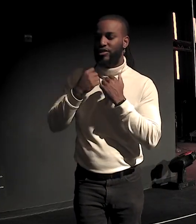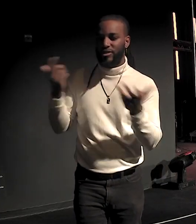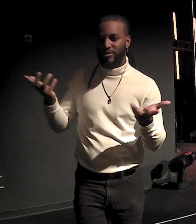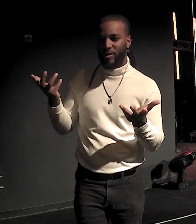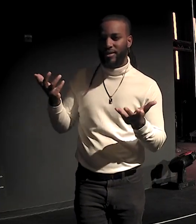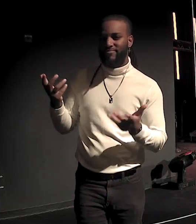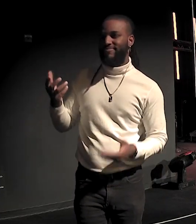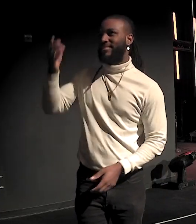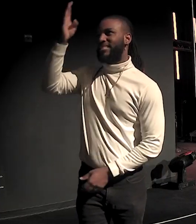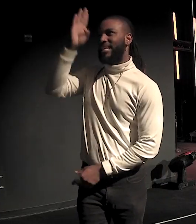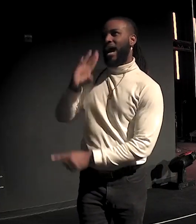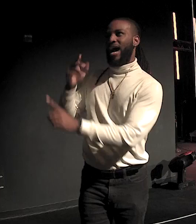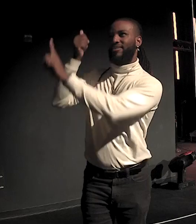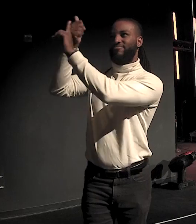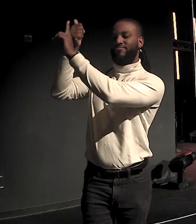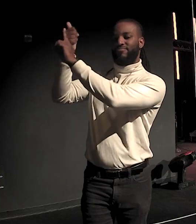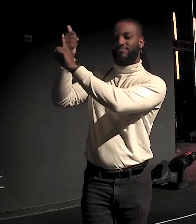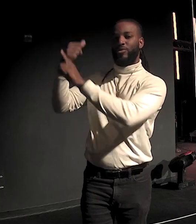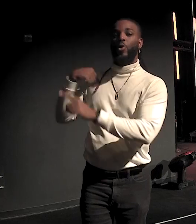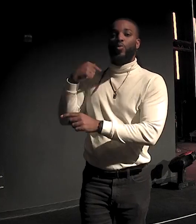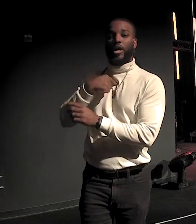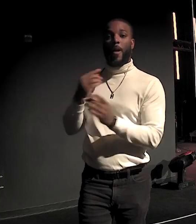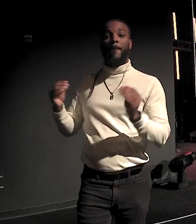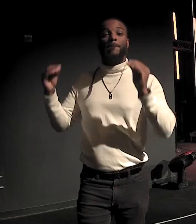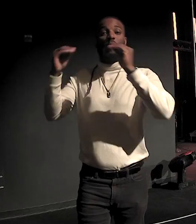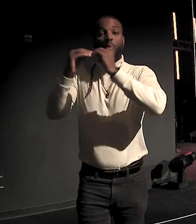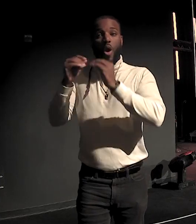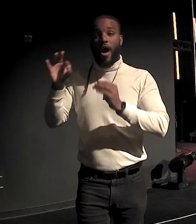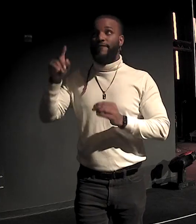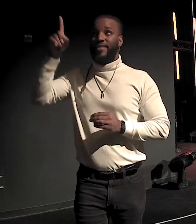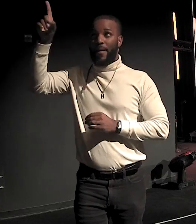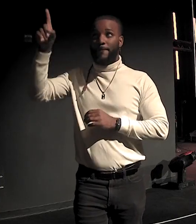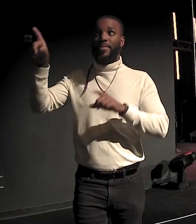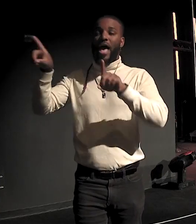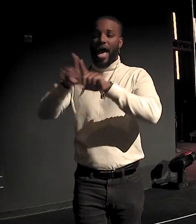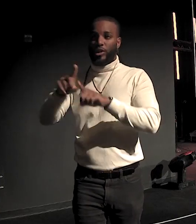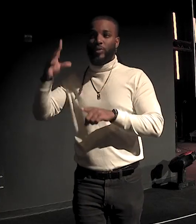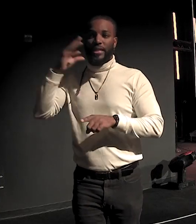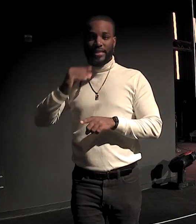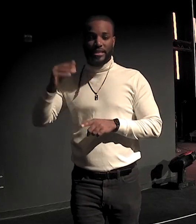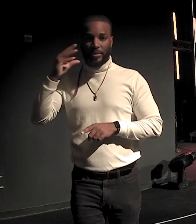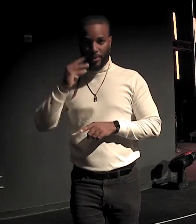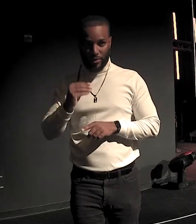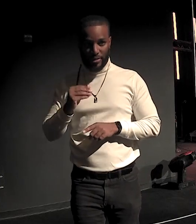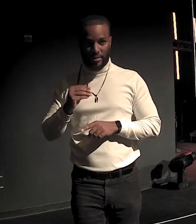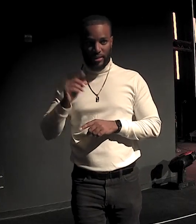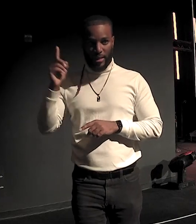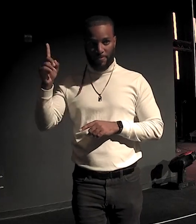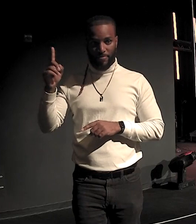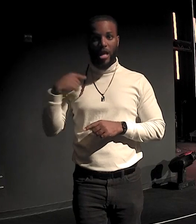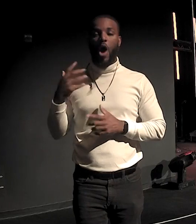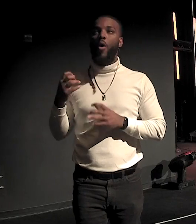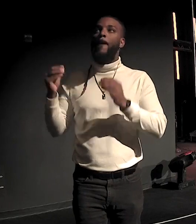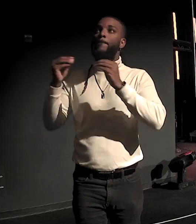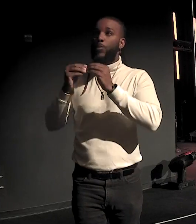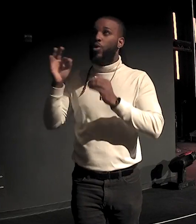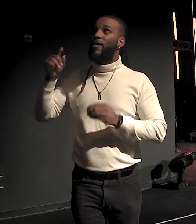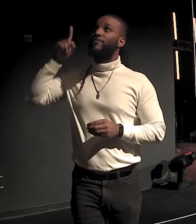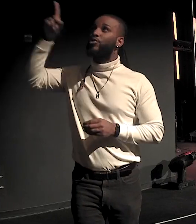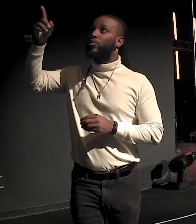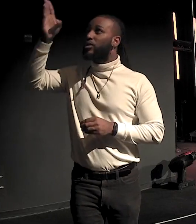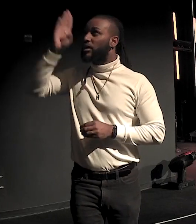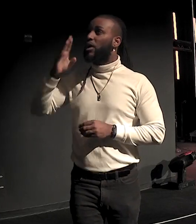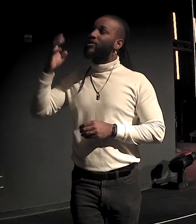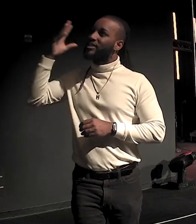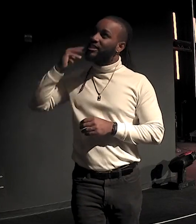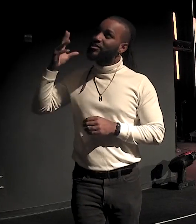himself. And we get more of him as we experience saying, you are good. I want more of you, God. I want to experience